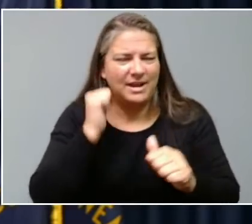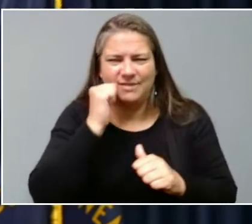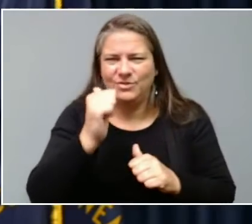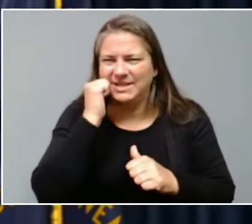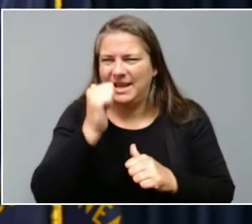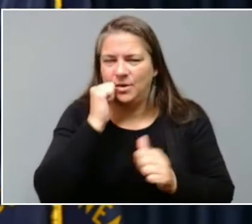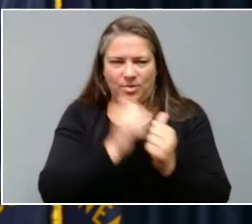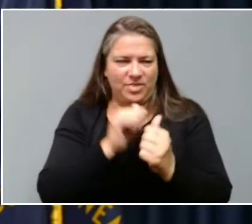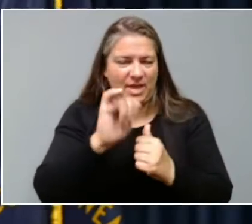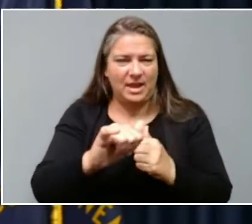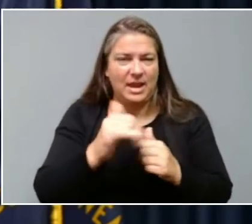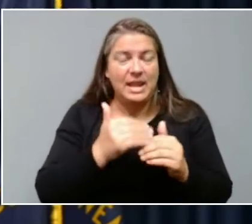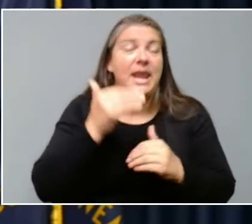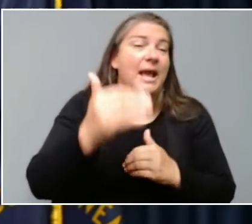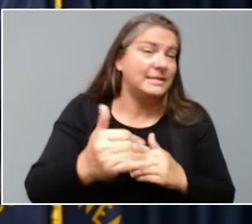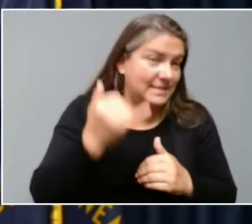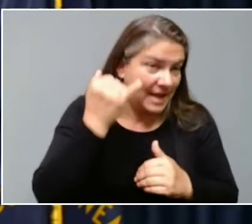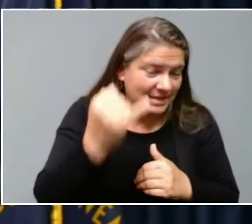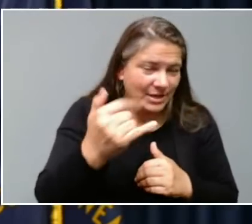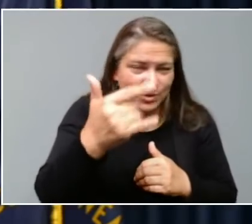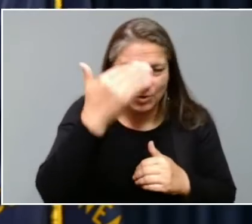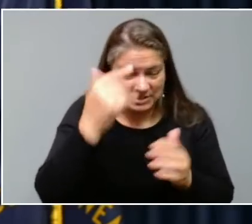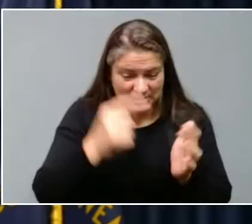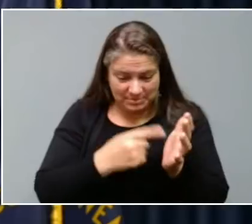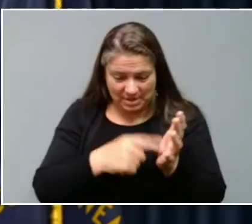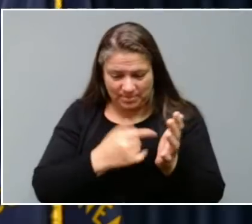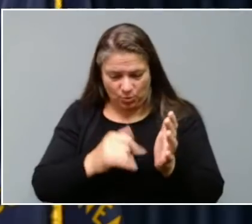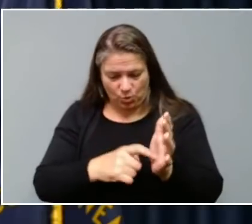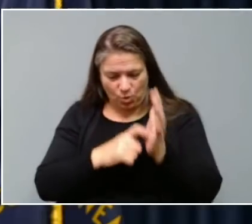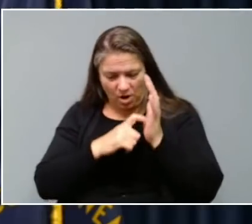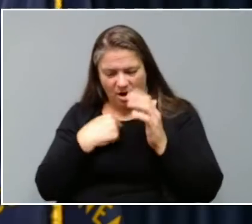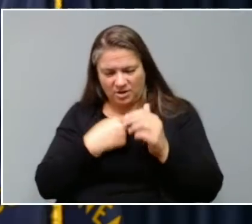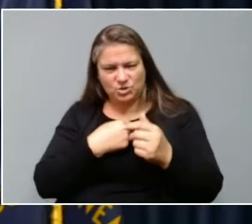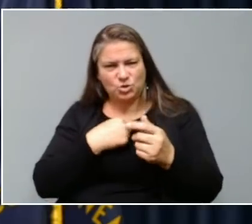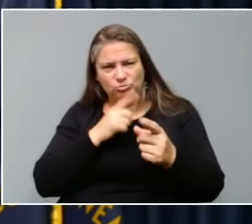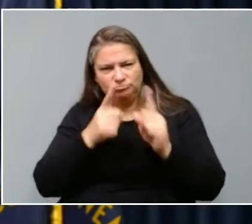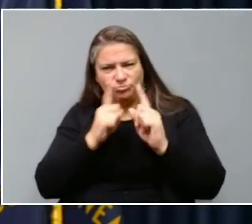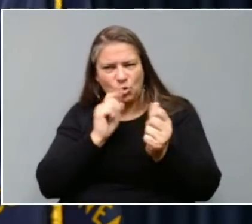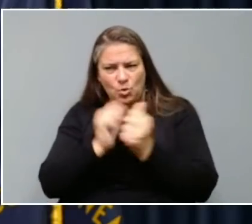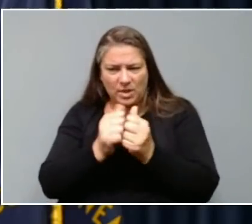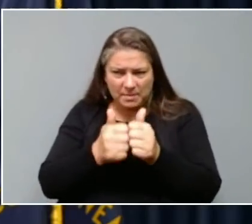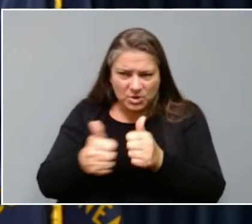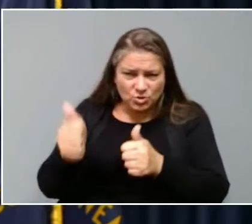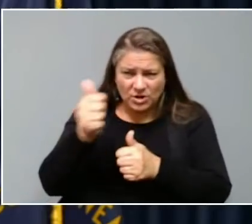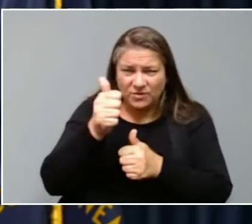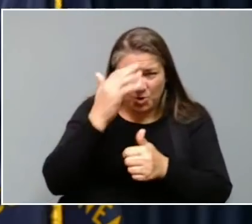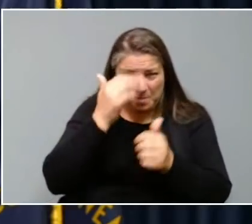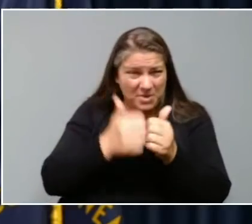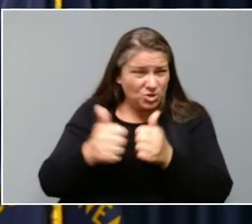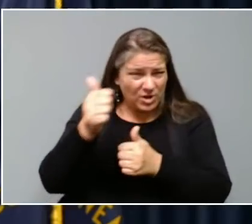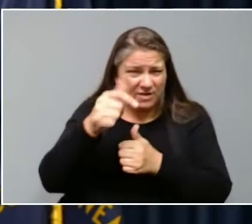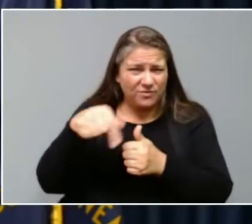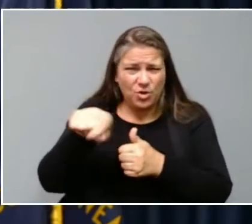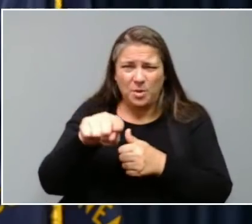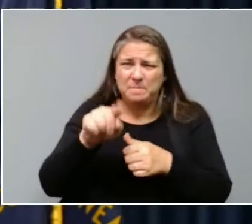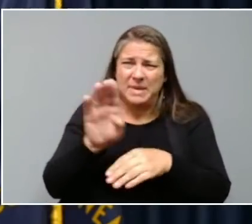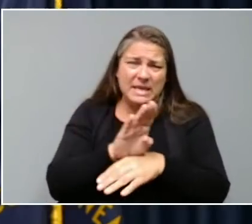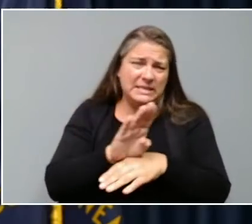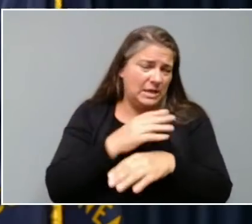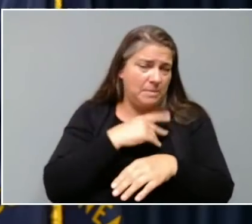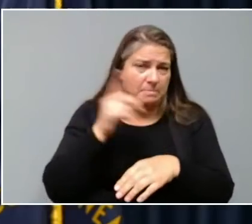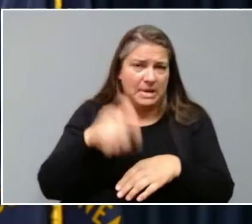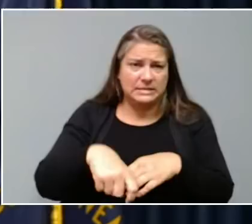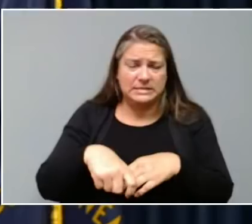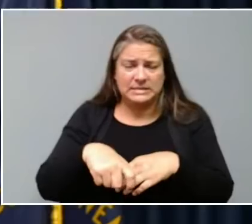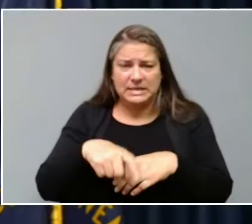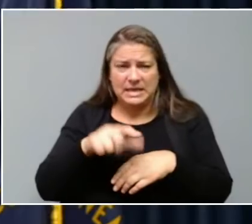next idea, oftentimes, which require conversations with administrators who are so busy. We got to steal time late at night to have